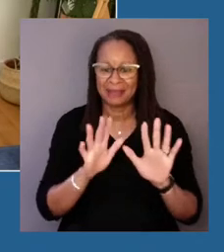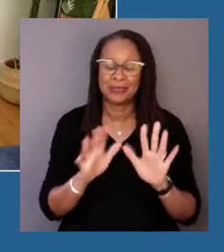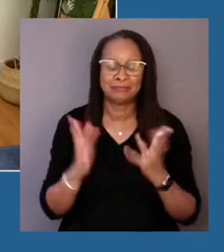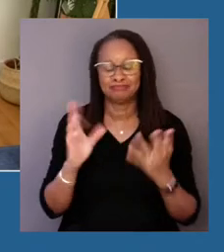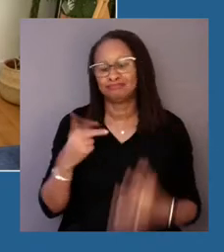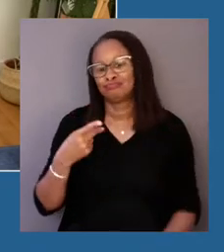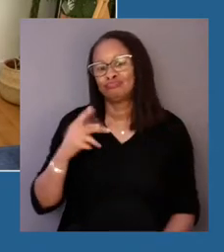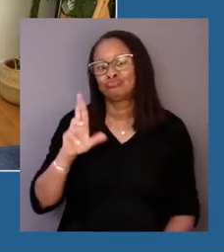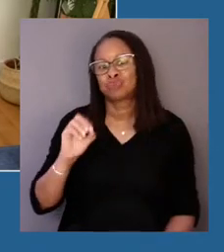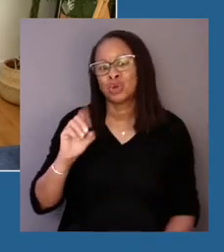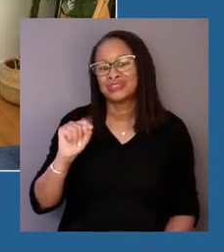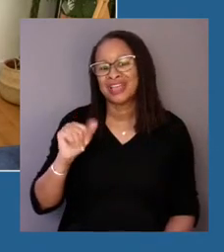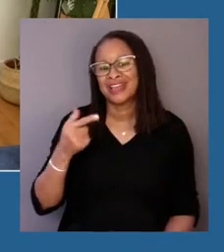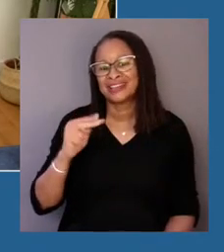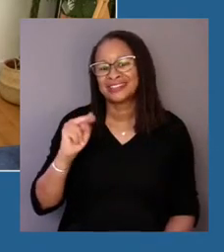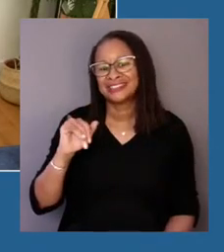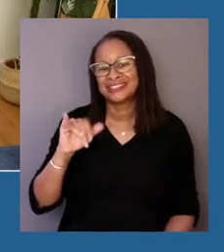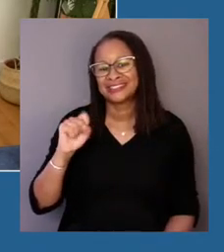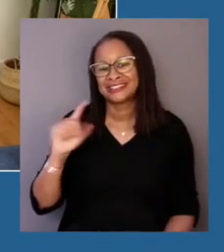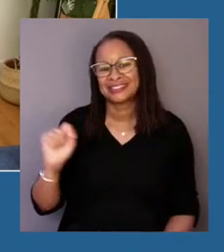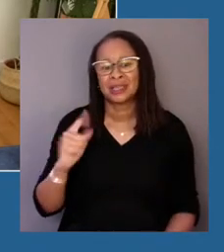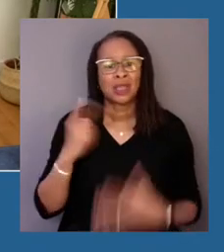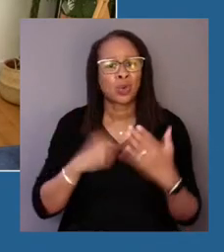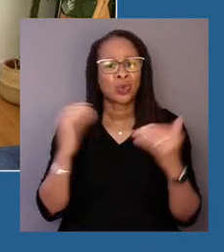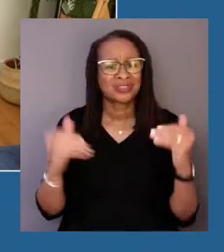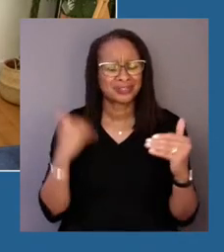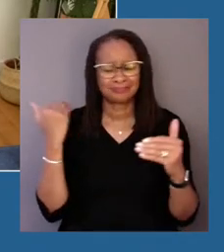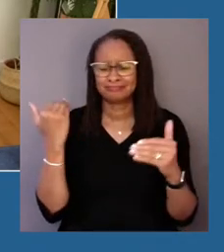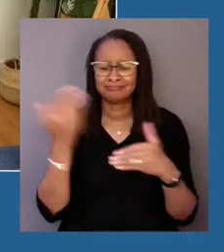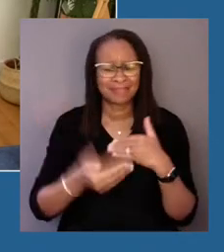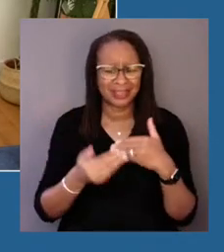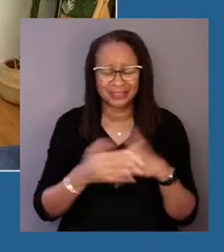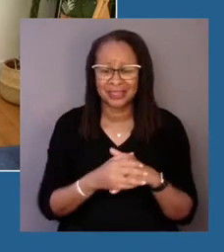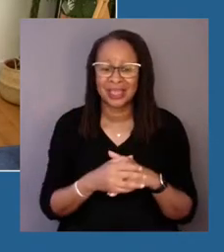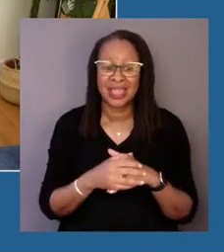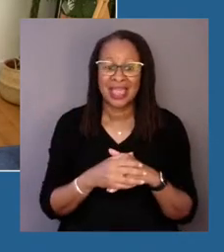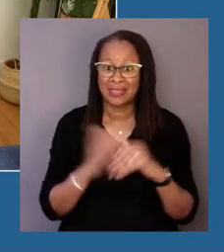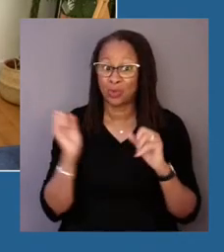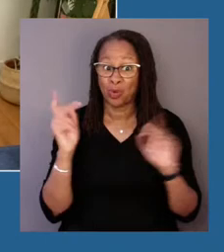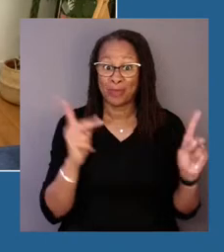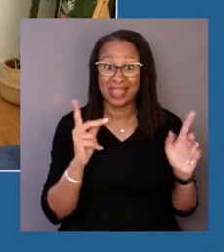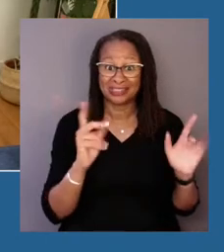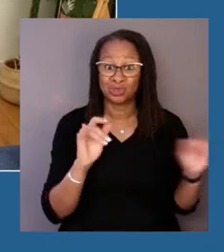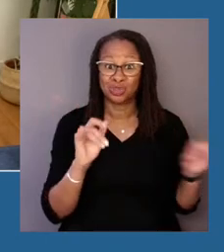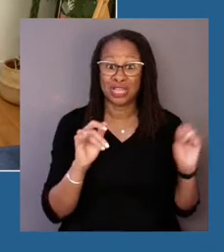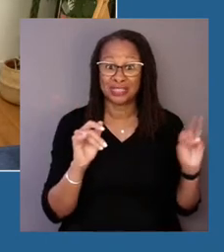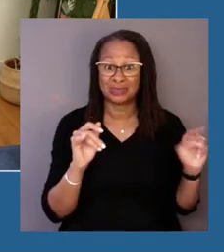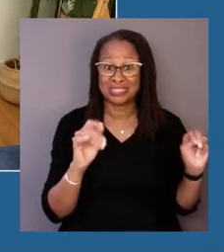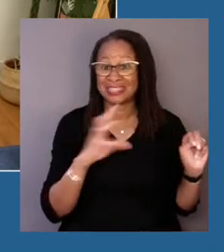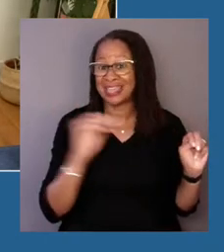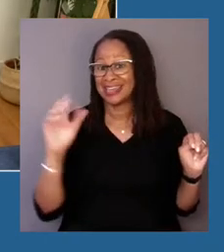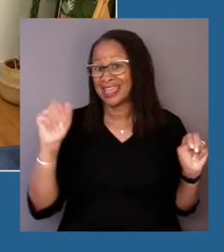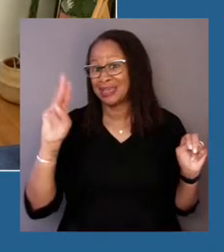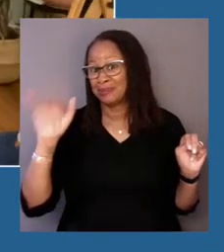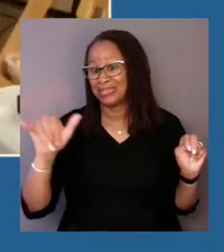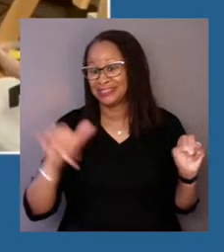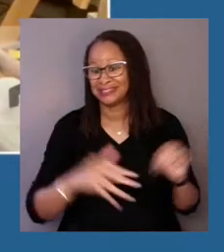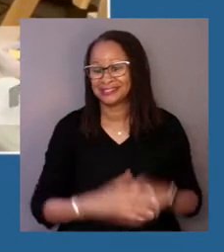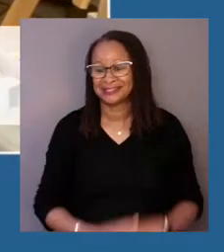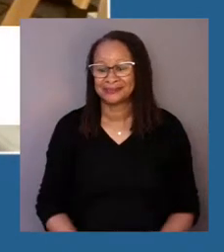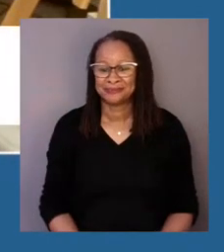What's coming up? And then Amy and Jasmine, we'll be back with you. It's a really good